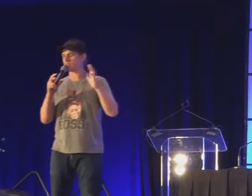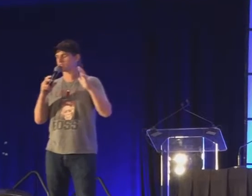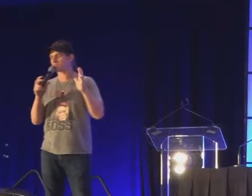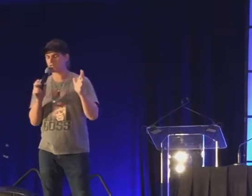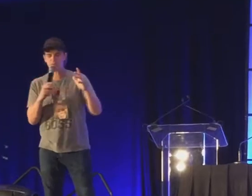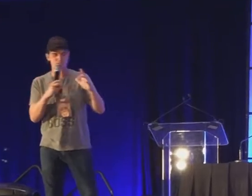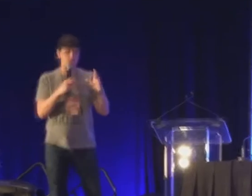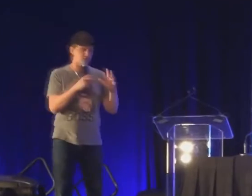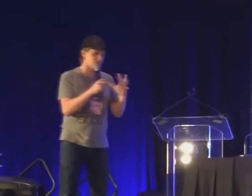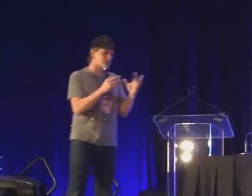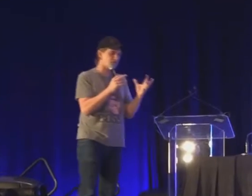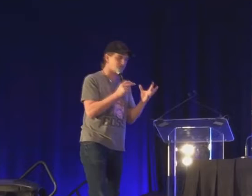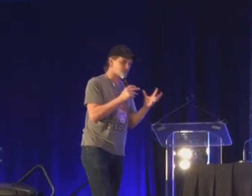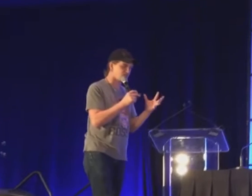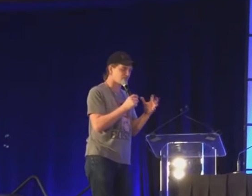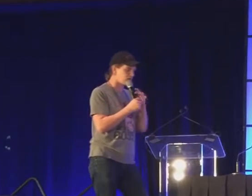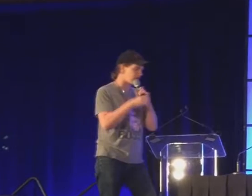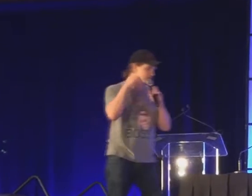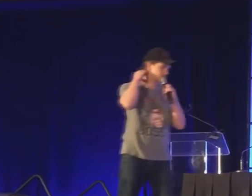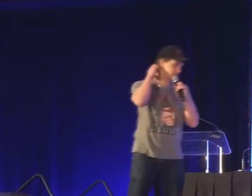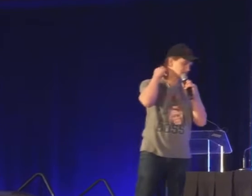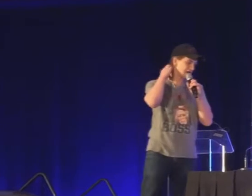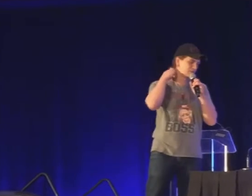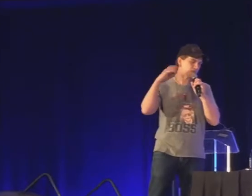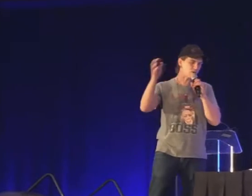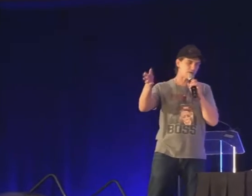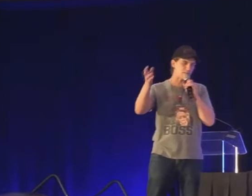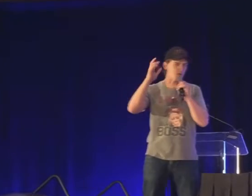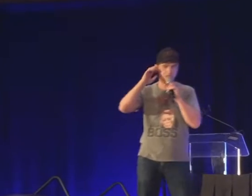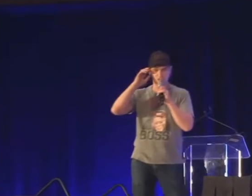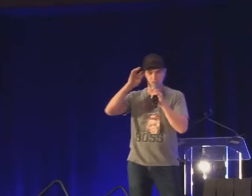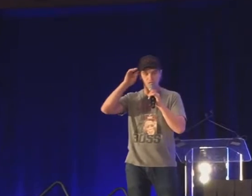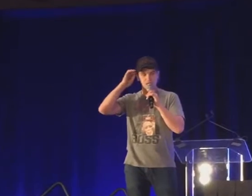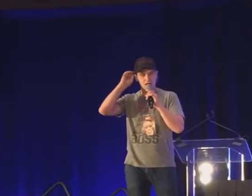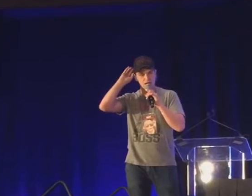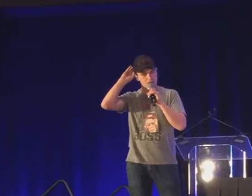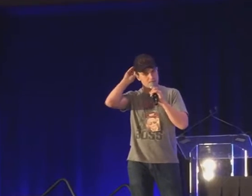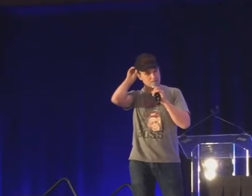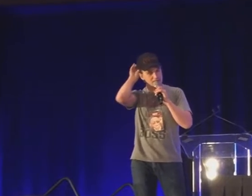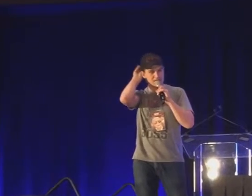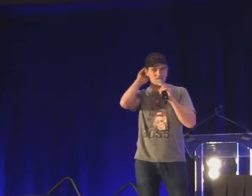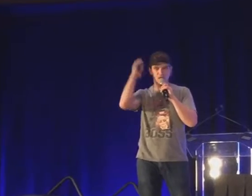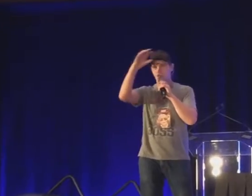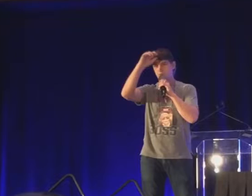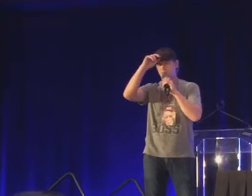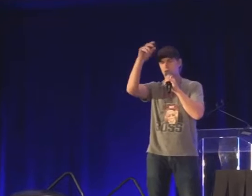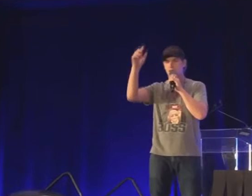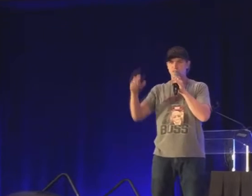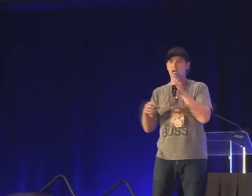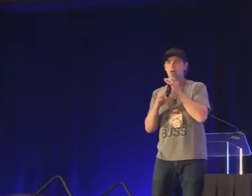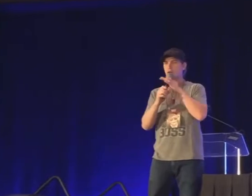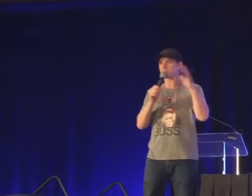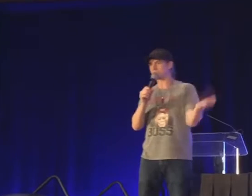so, it was such a fun, we had such a good time. Like we'd go to that mall and shoot in the evening when it was